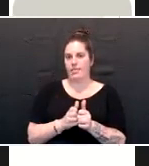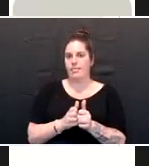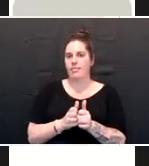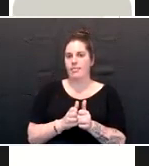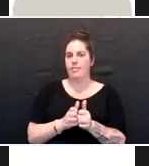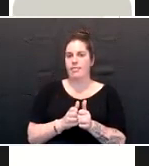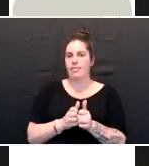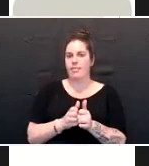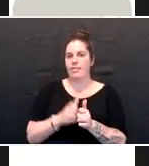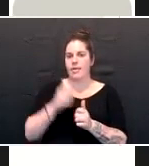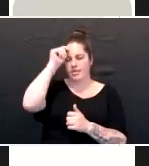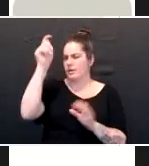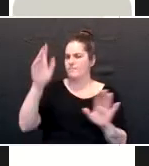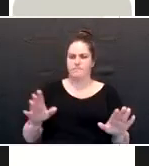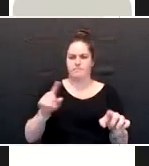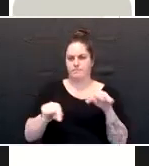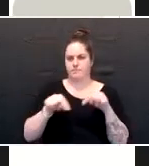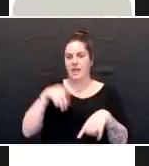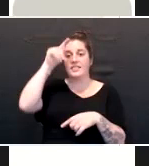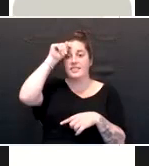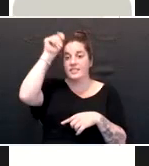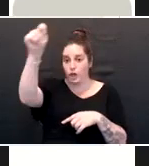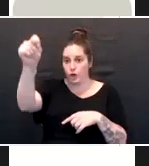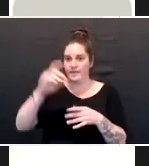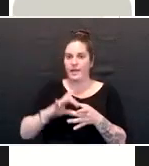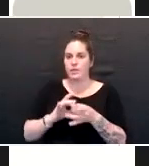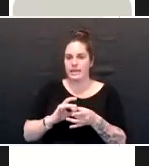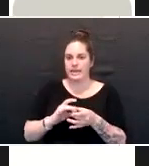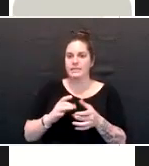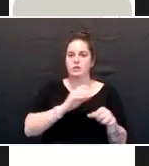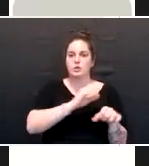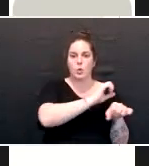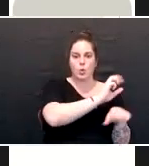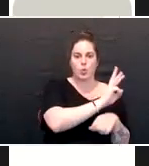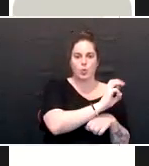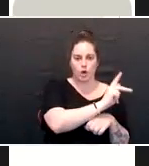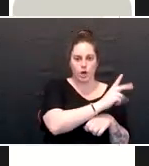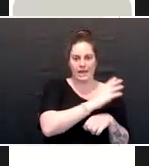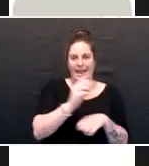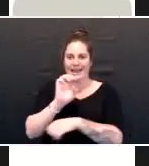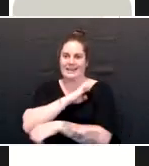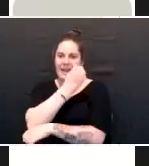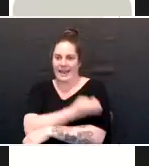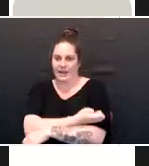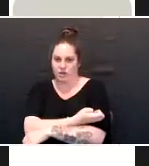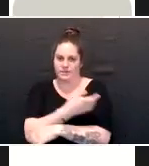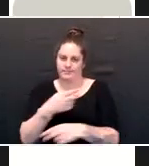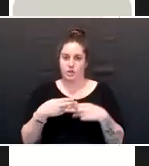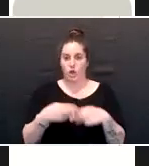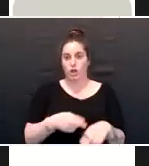a theorem, excuse me, that relates work and energy. It's called the work energy theorem,